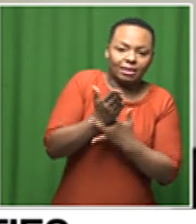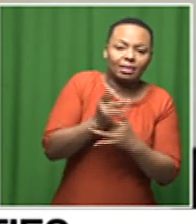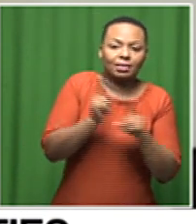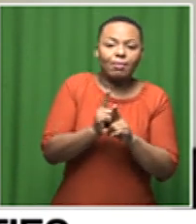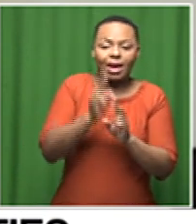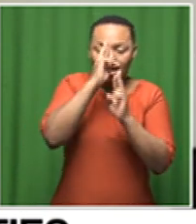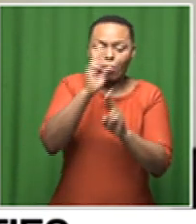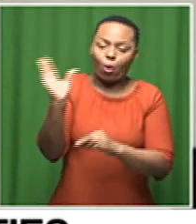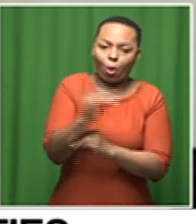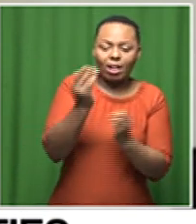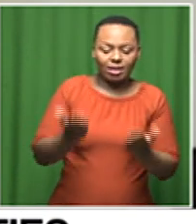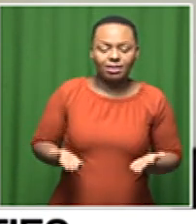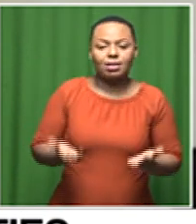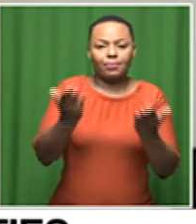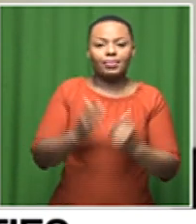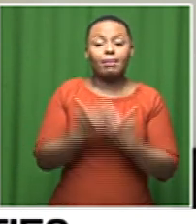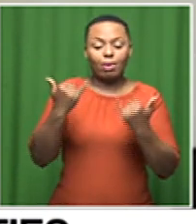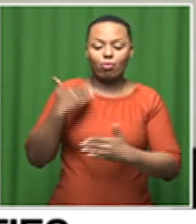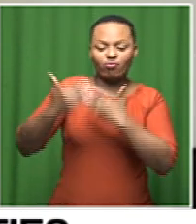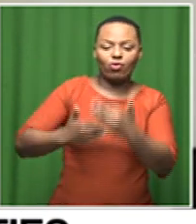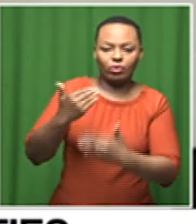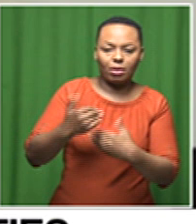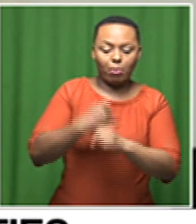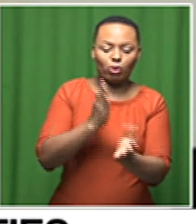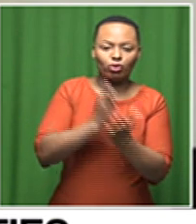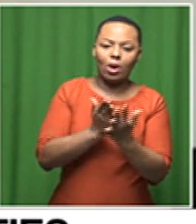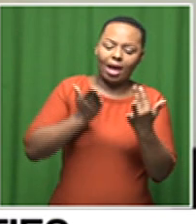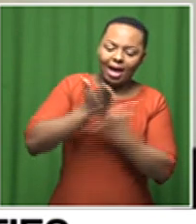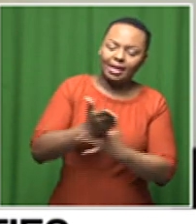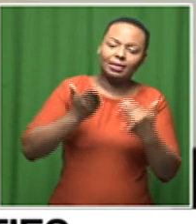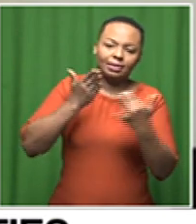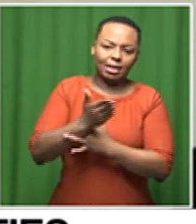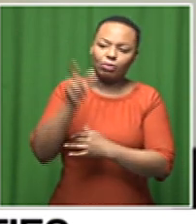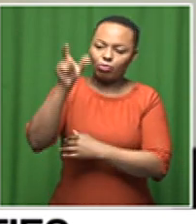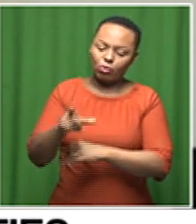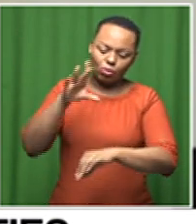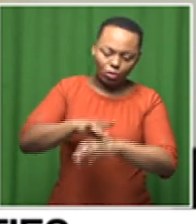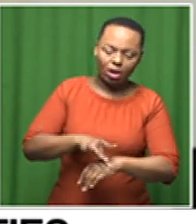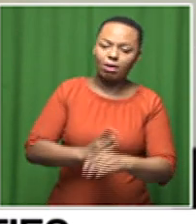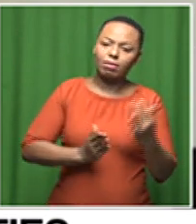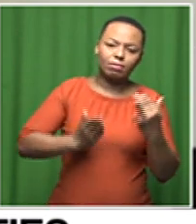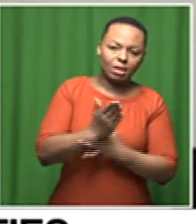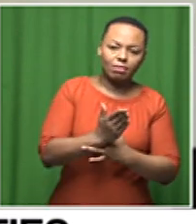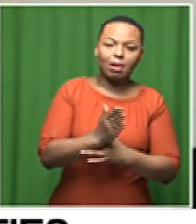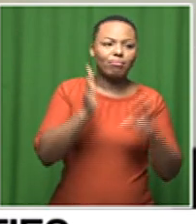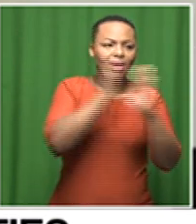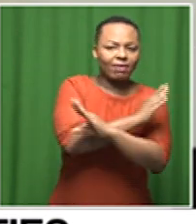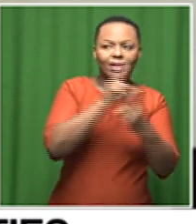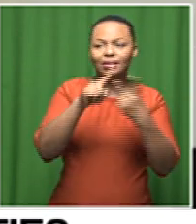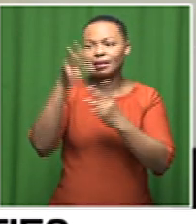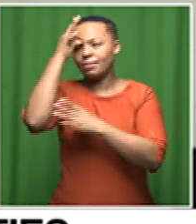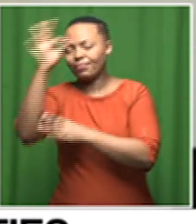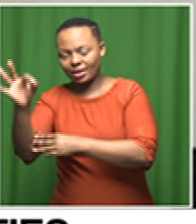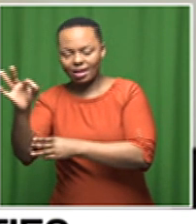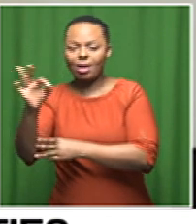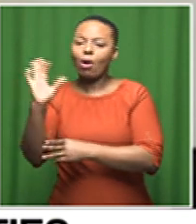services. Right now, we are in the process of ensuring that access is equal in both public and private healthcare sectors